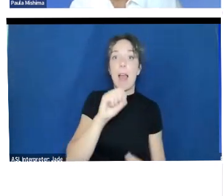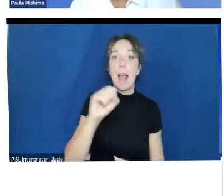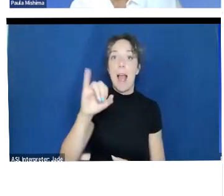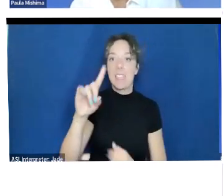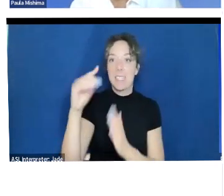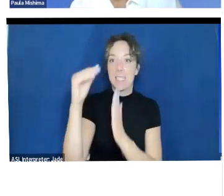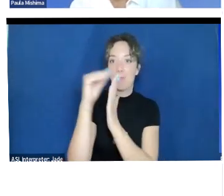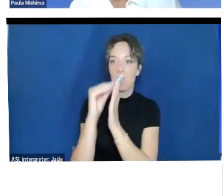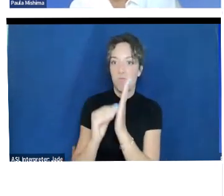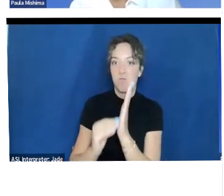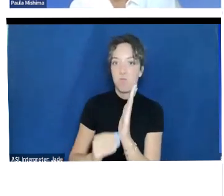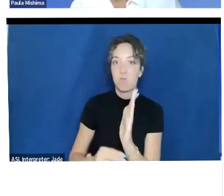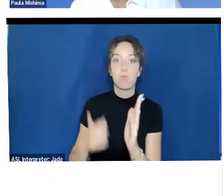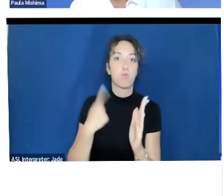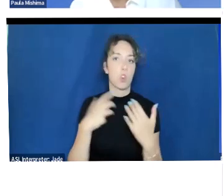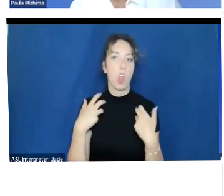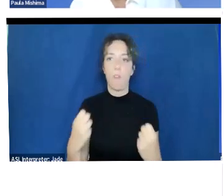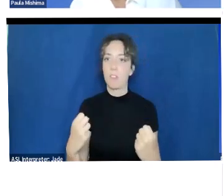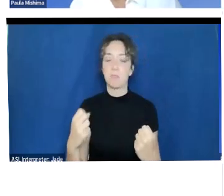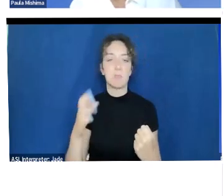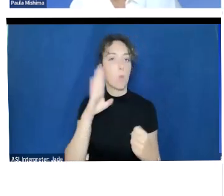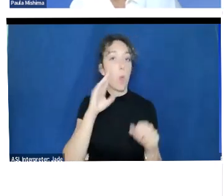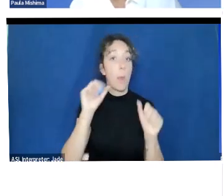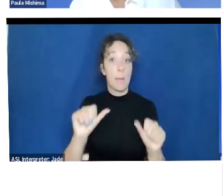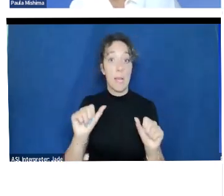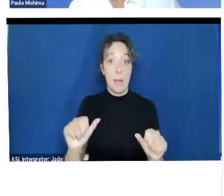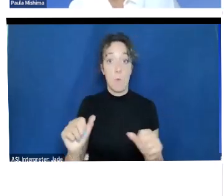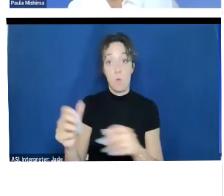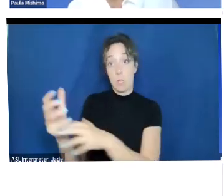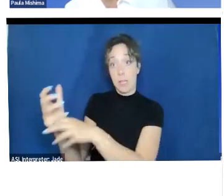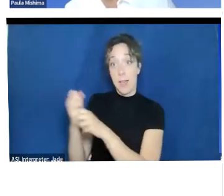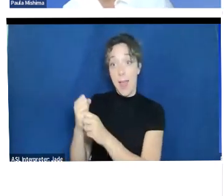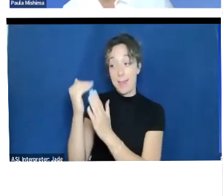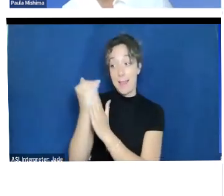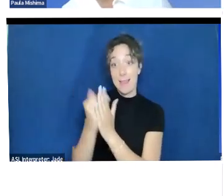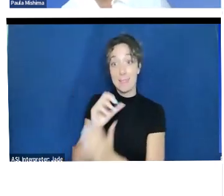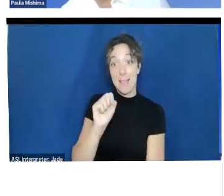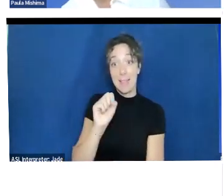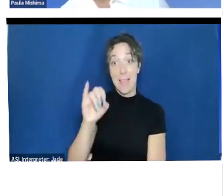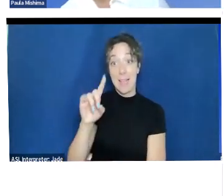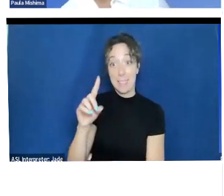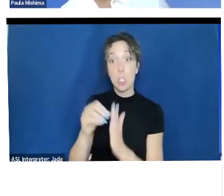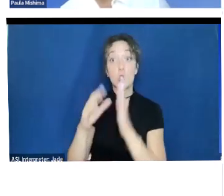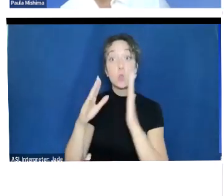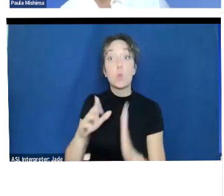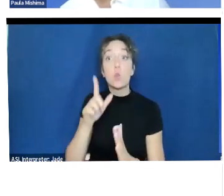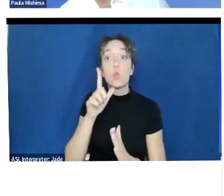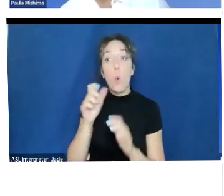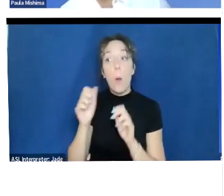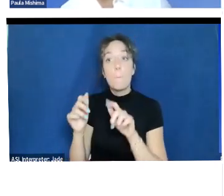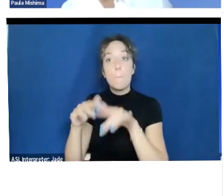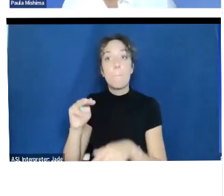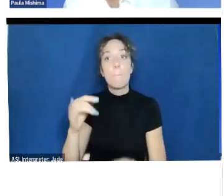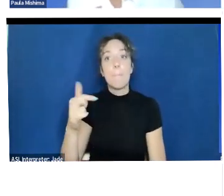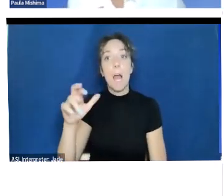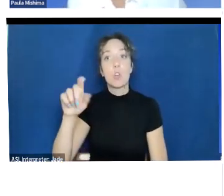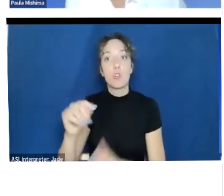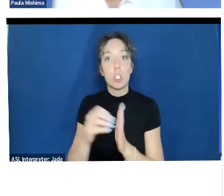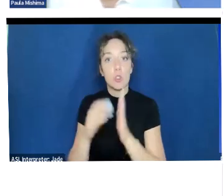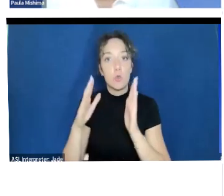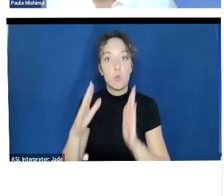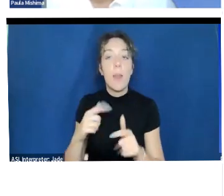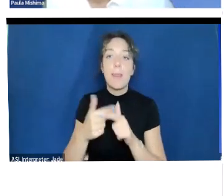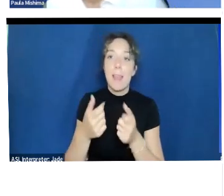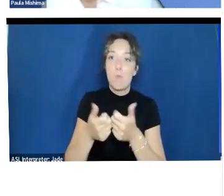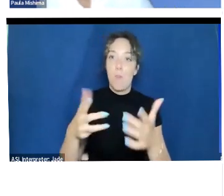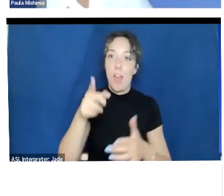are confident that we're able to get from them the list of SSIDs of students who are migrant students and then provide that to you guys.